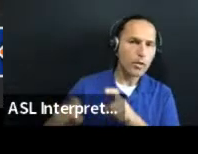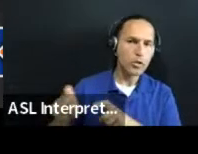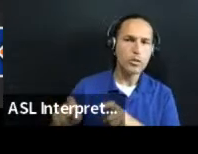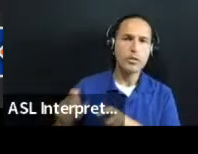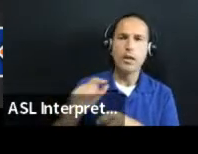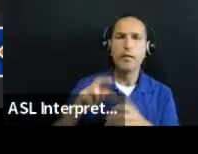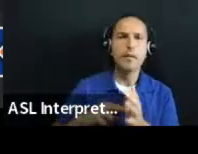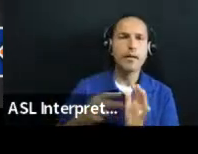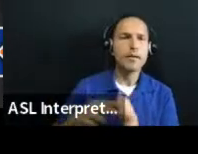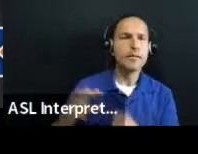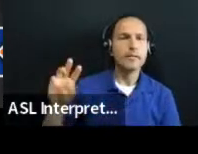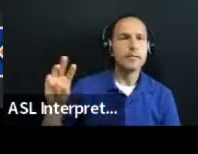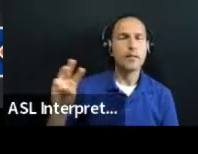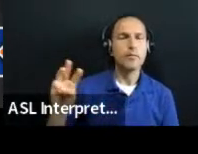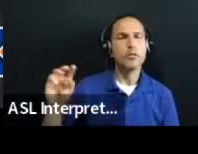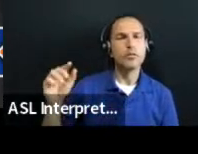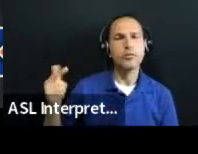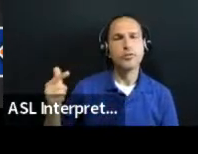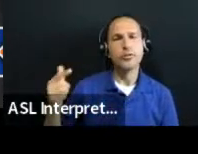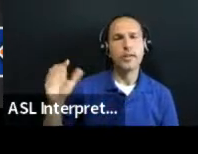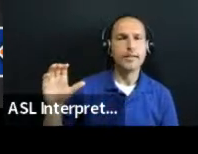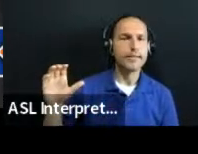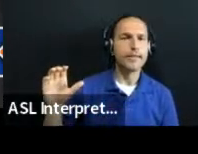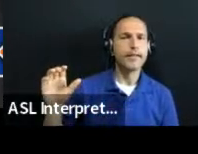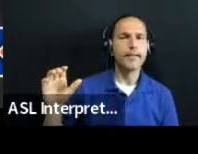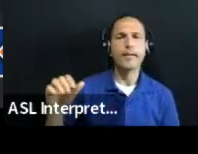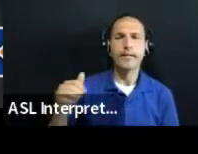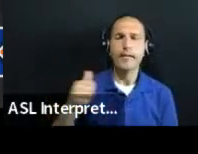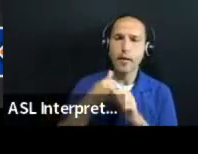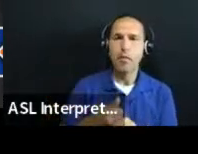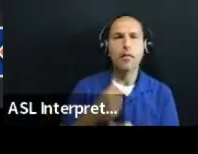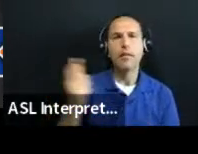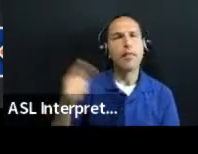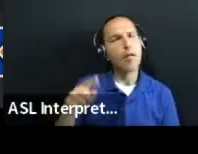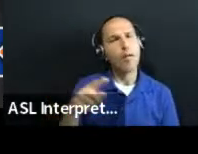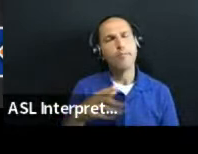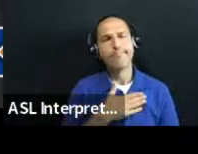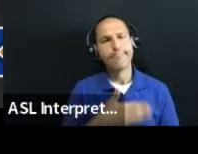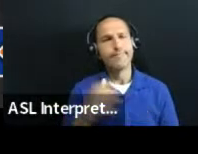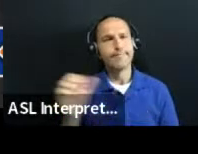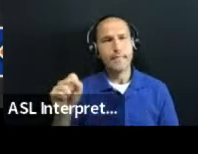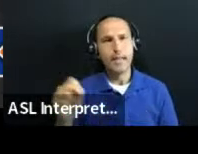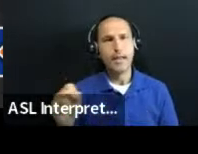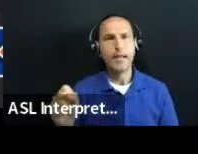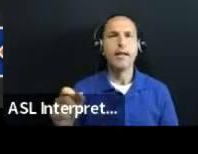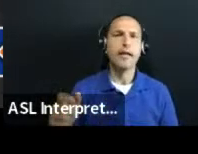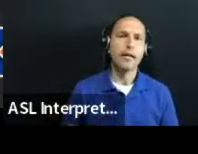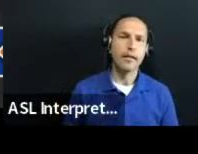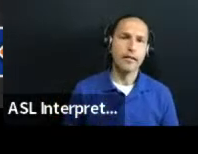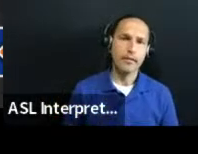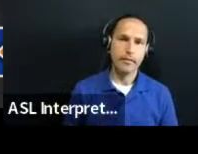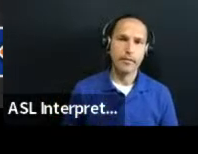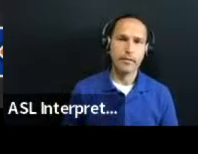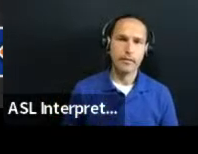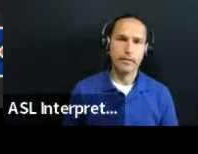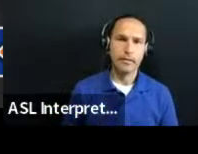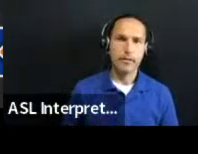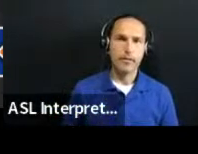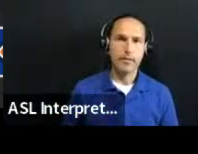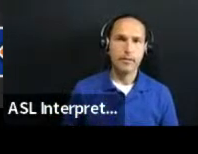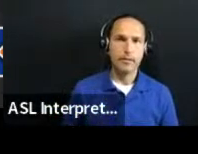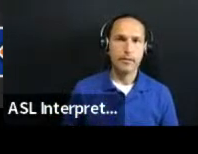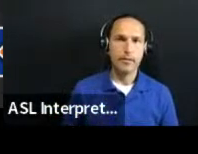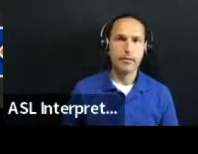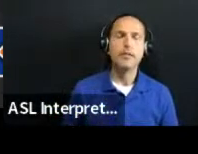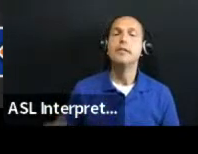you WCAG compliant, because of course they're going to say yes, right? And have their lawyers rationalize their answer.